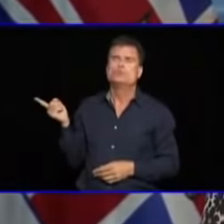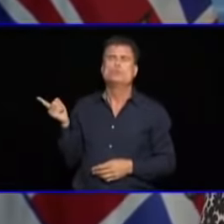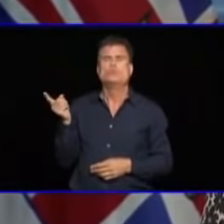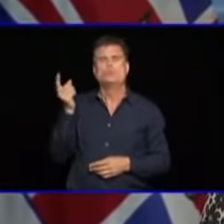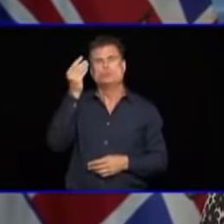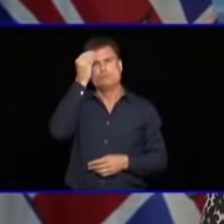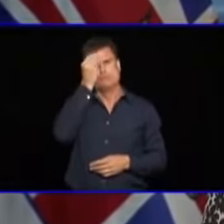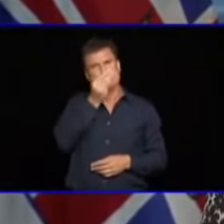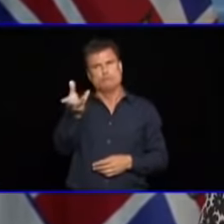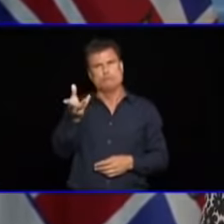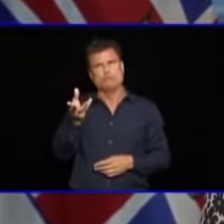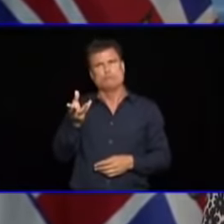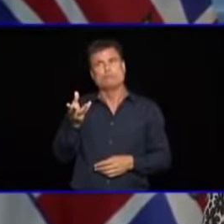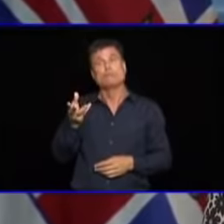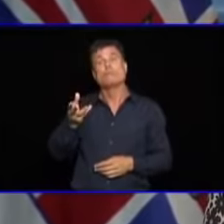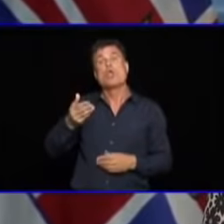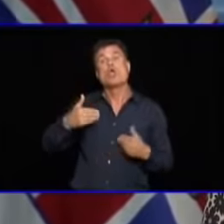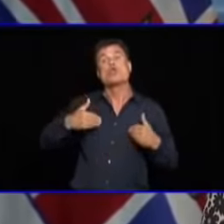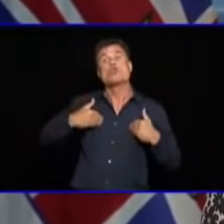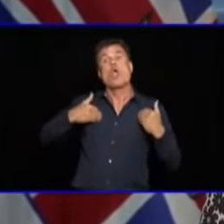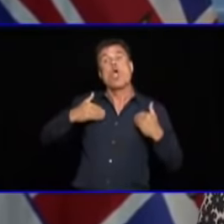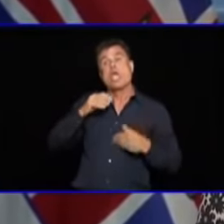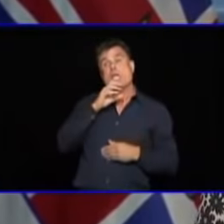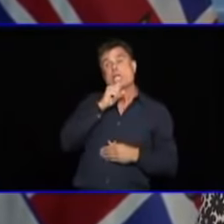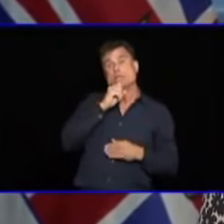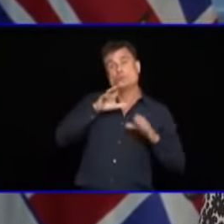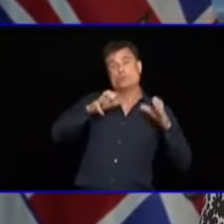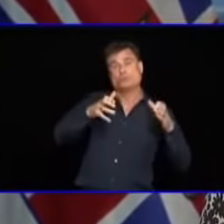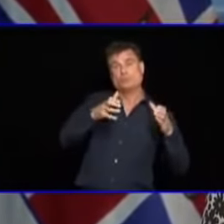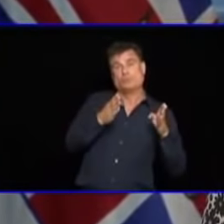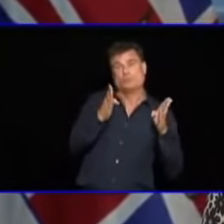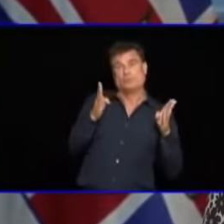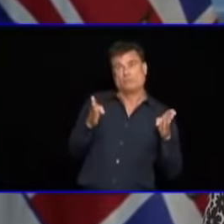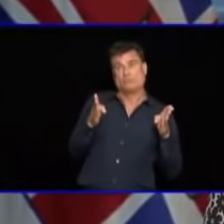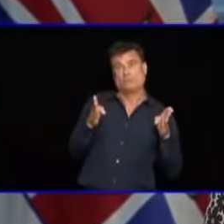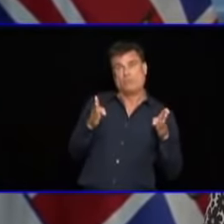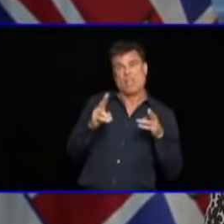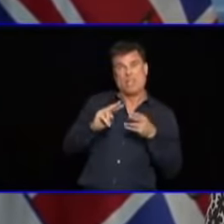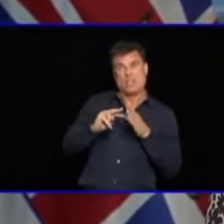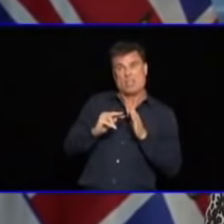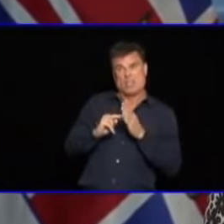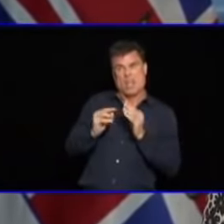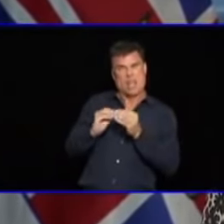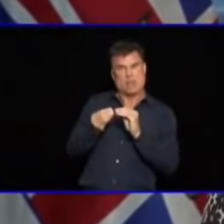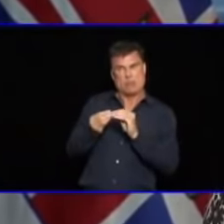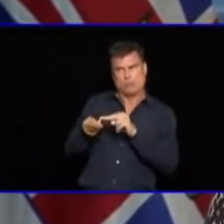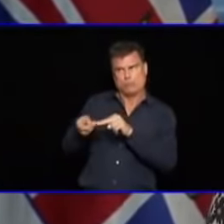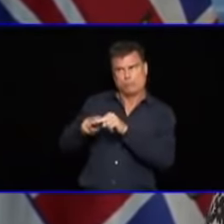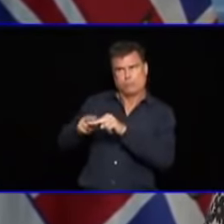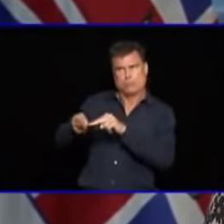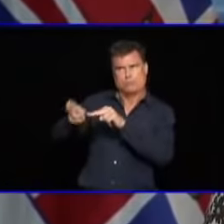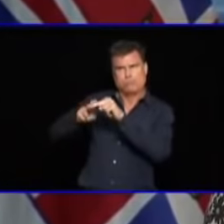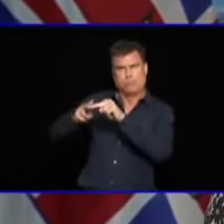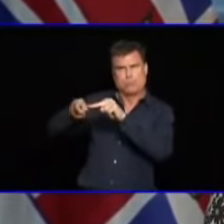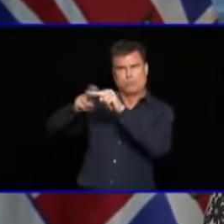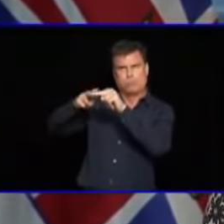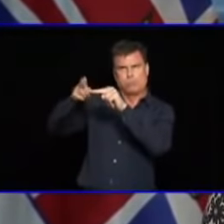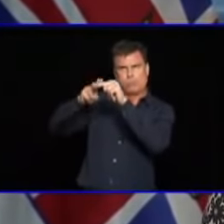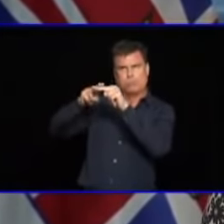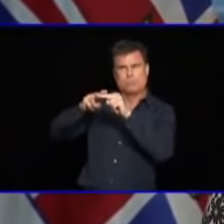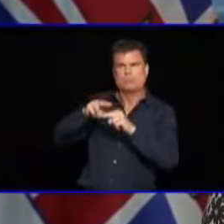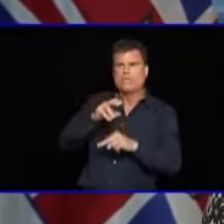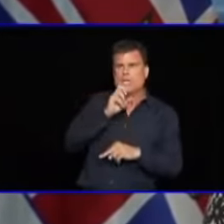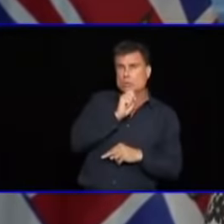the 10 to 19-year-olds continue to climb? Is that concerning to you? Are we at a point that